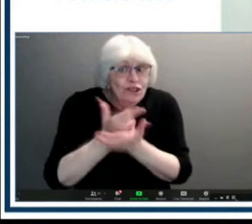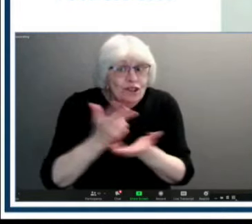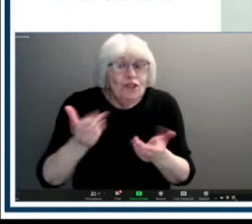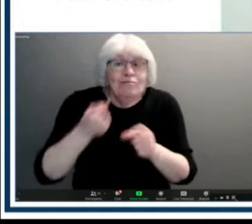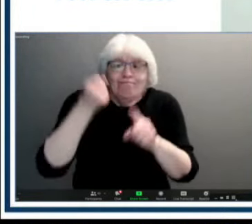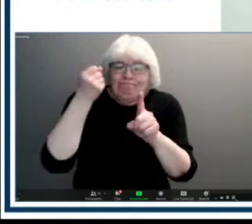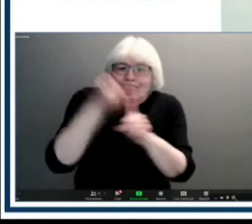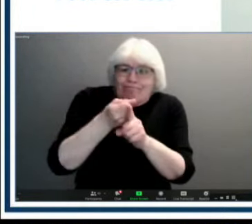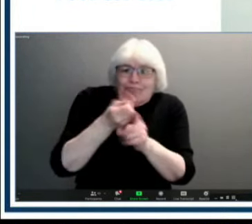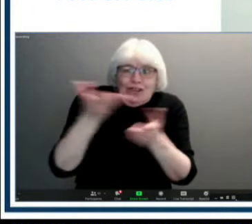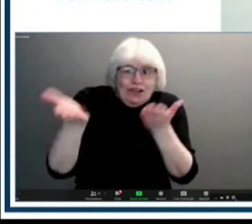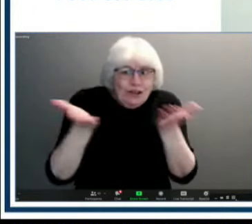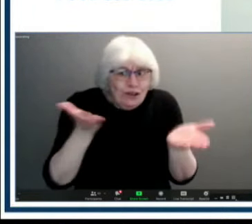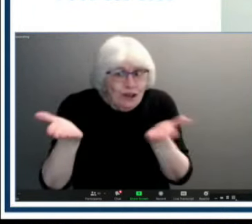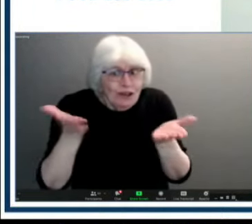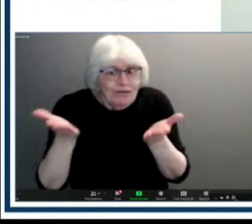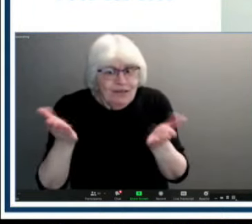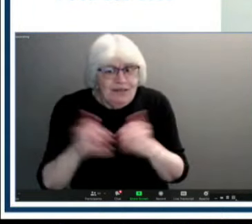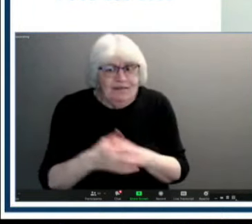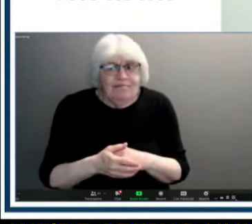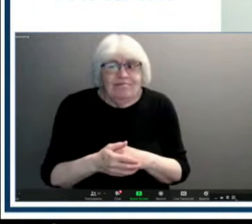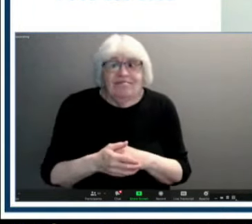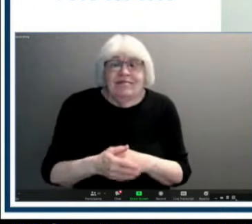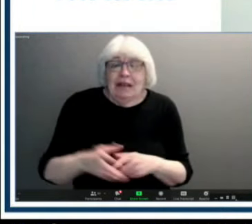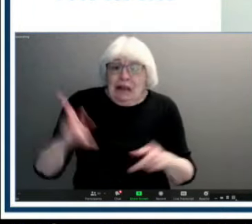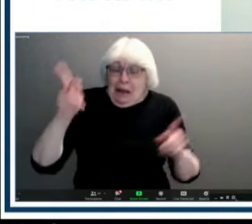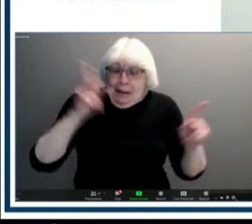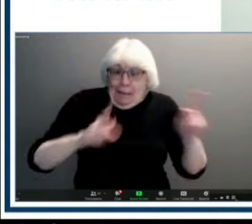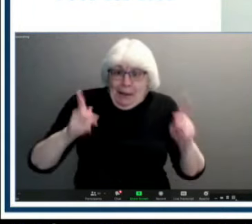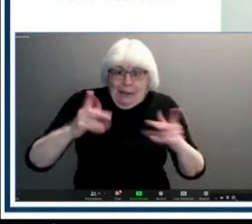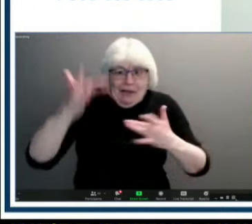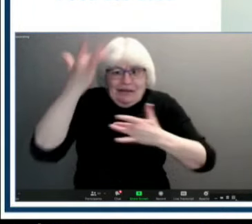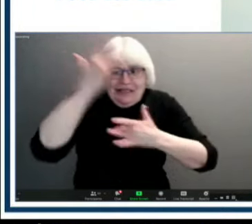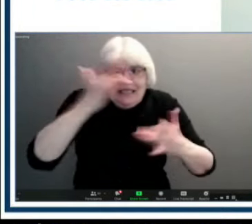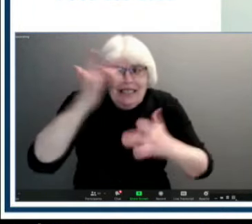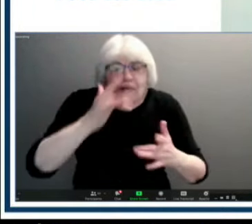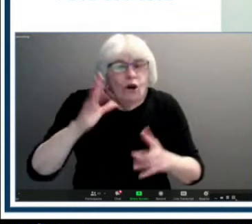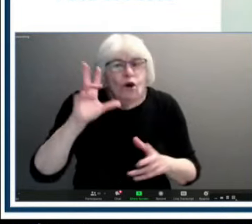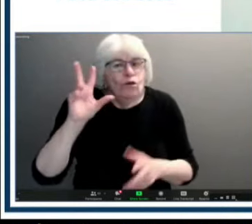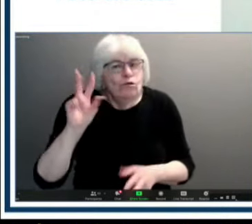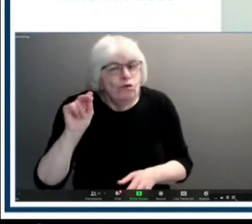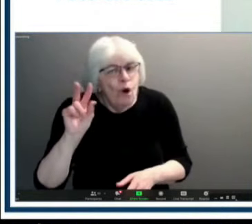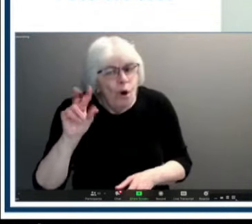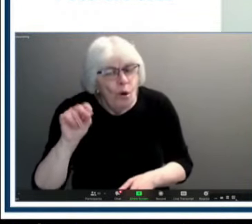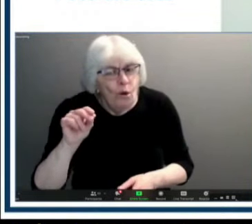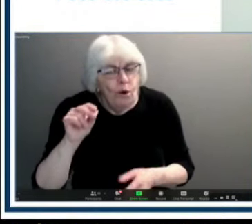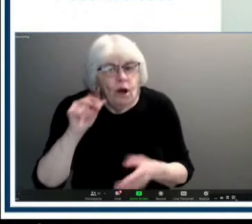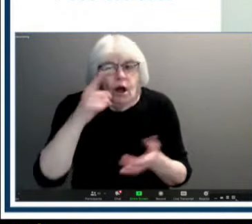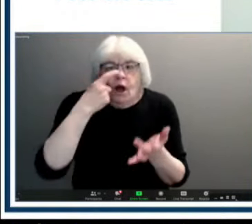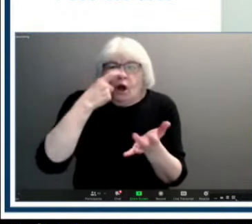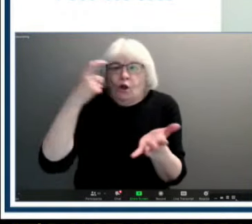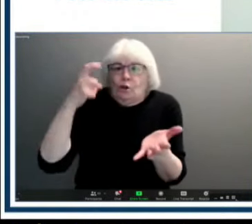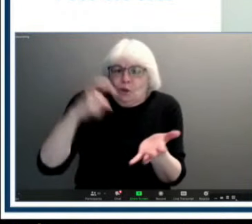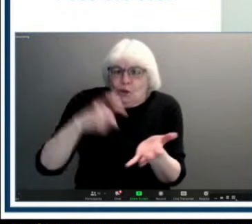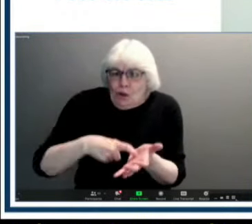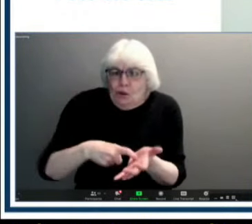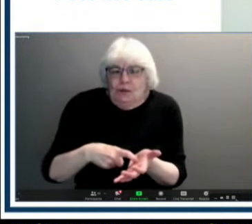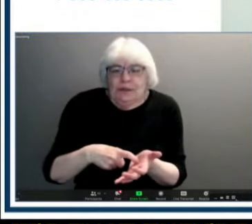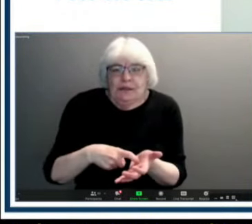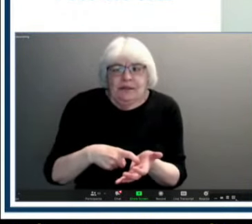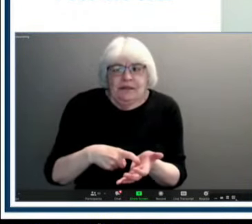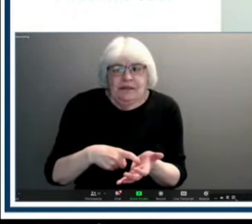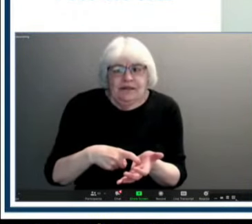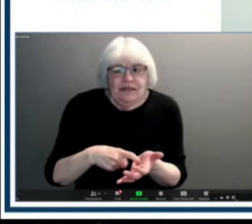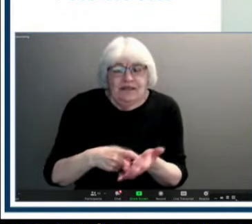extremely sick, but it's that they're having to isolate. So we're seeing this in healthcare, but not just in healthcare, other critical